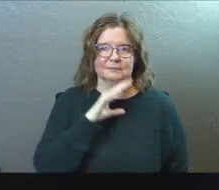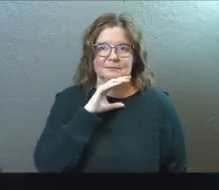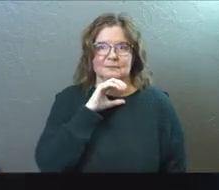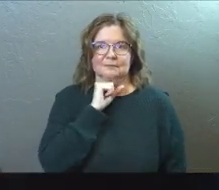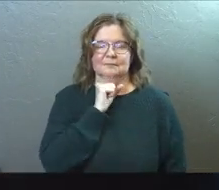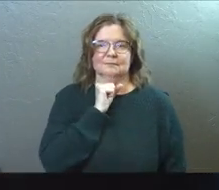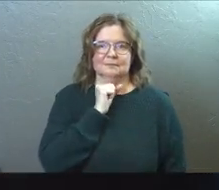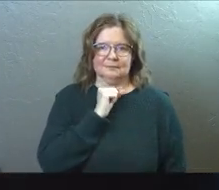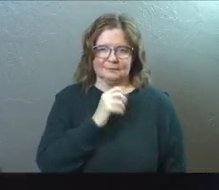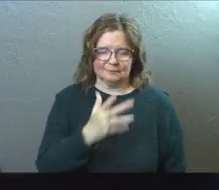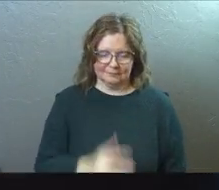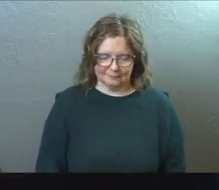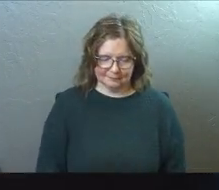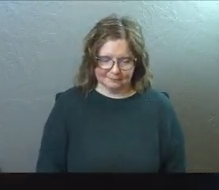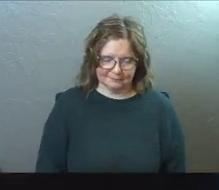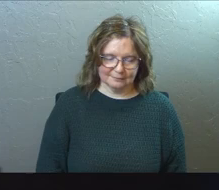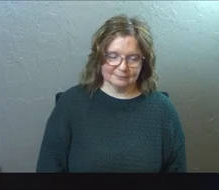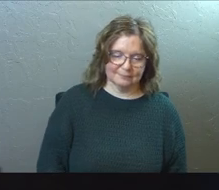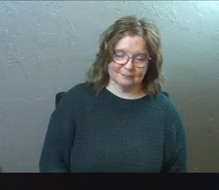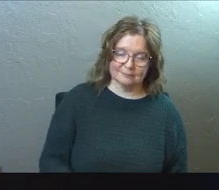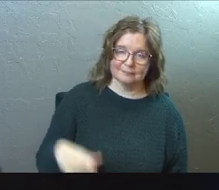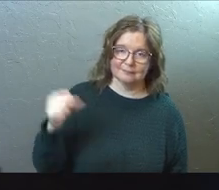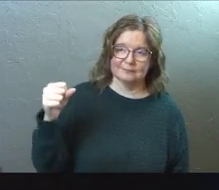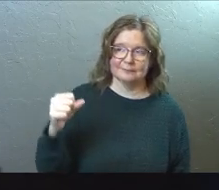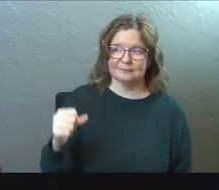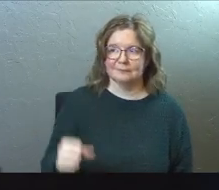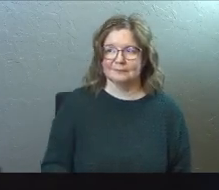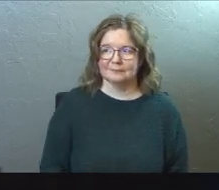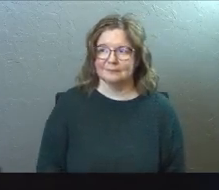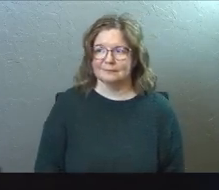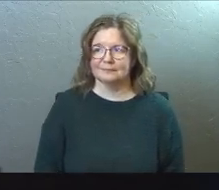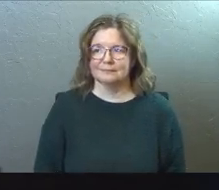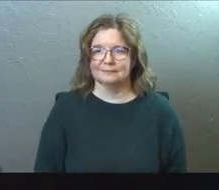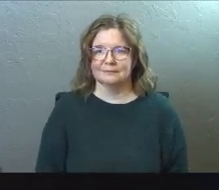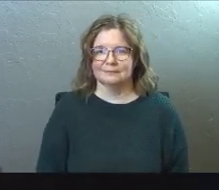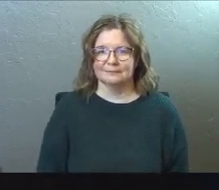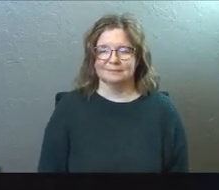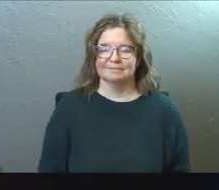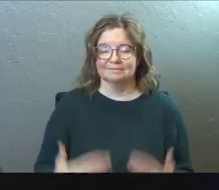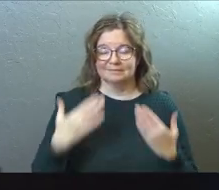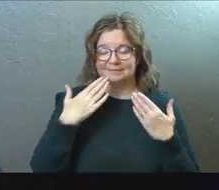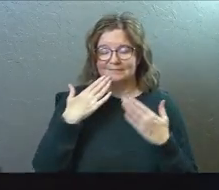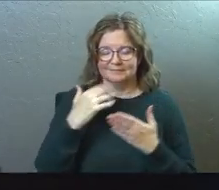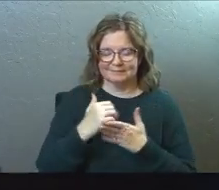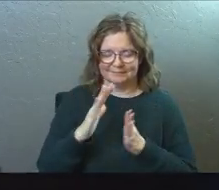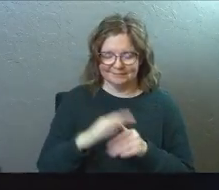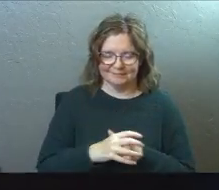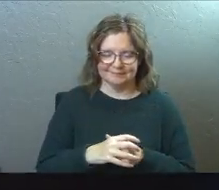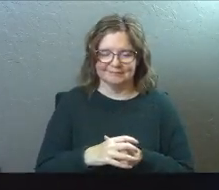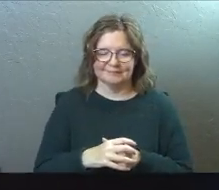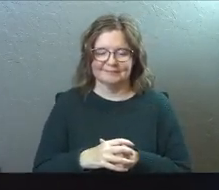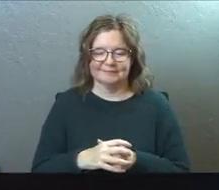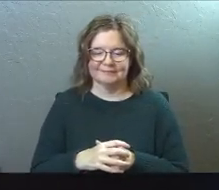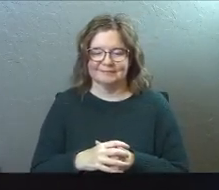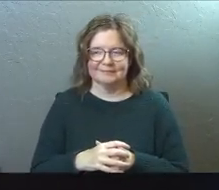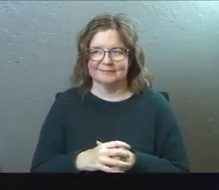Oh, that's big. Yeah. It's not on, but thank you for the amen. There it is.